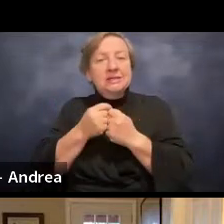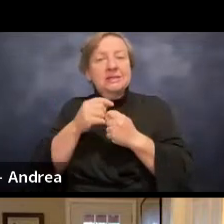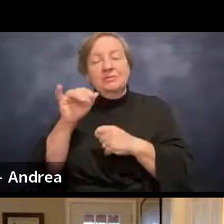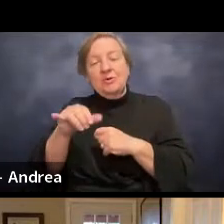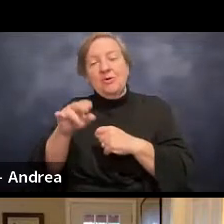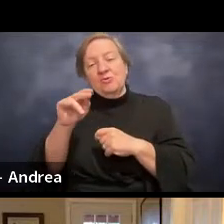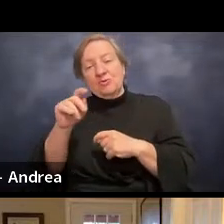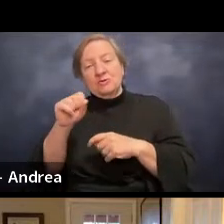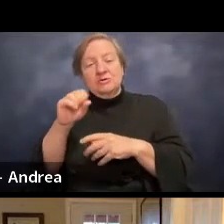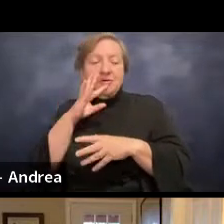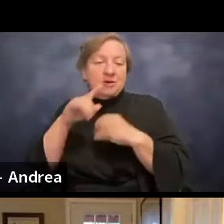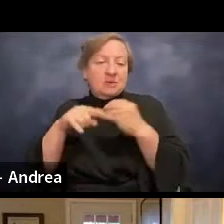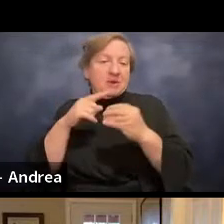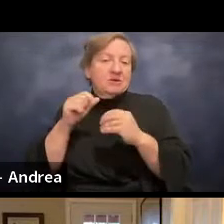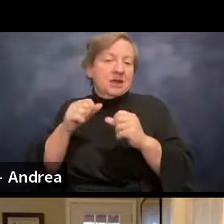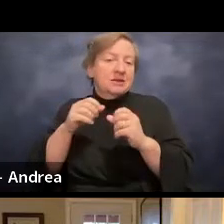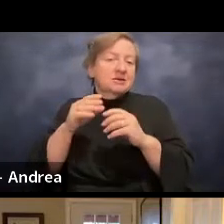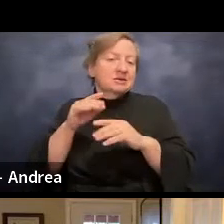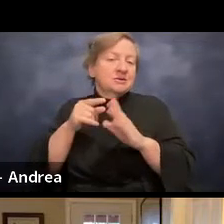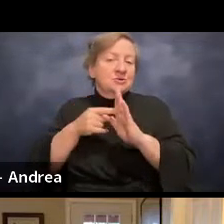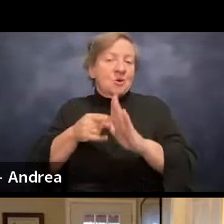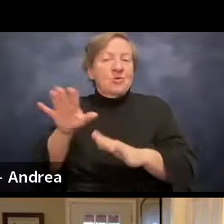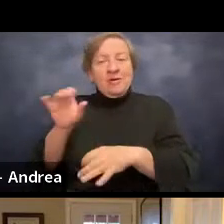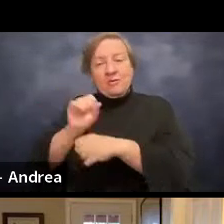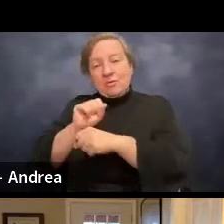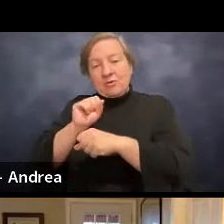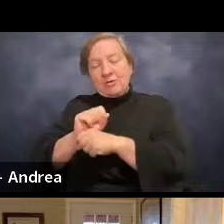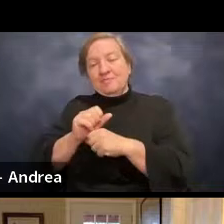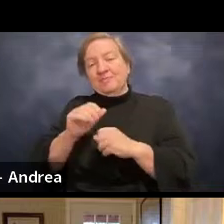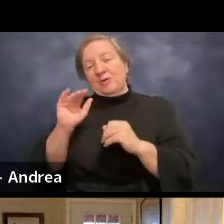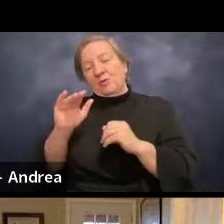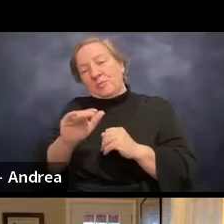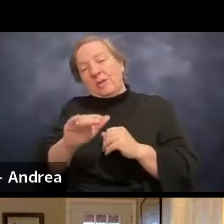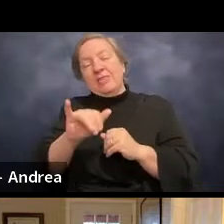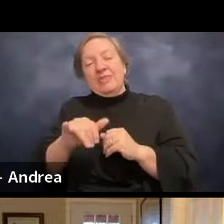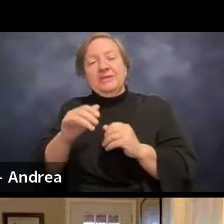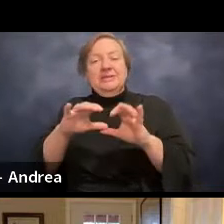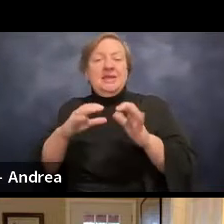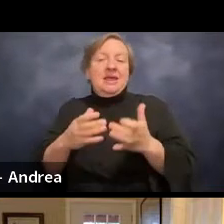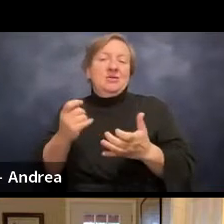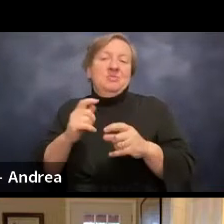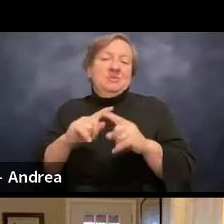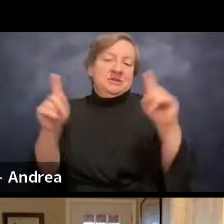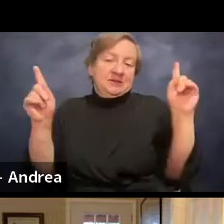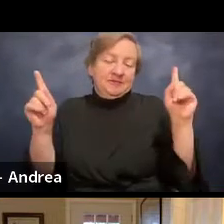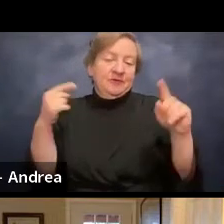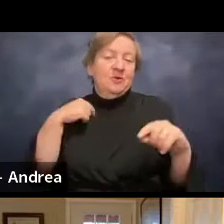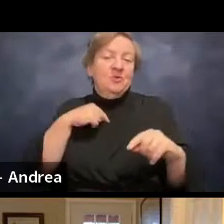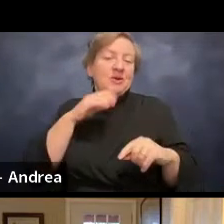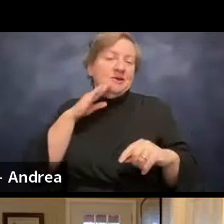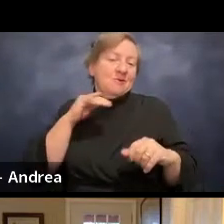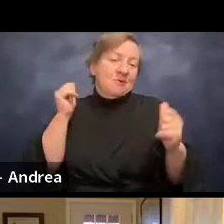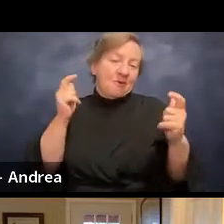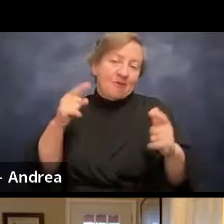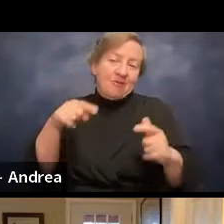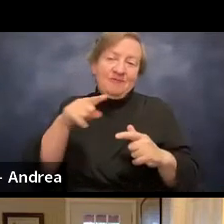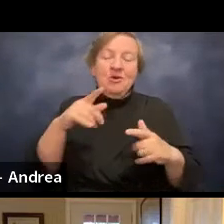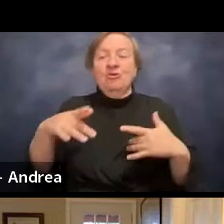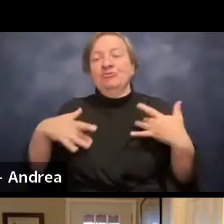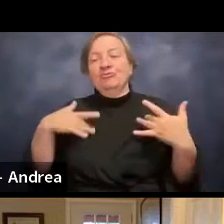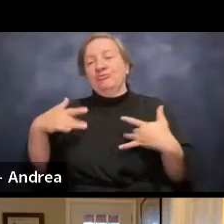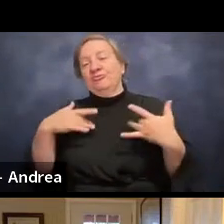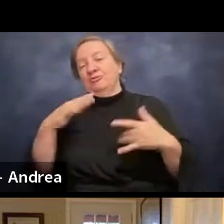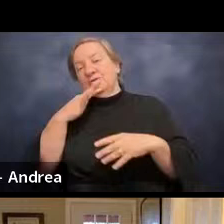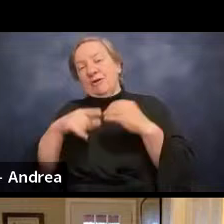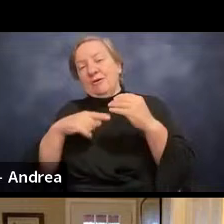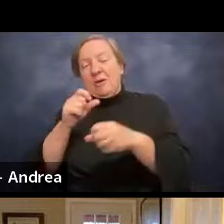that it can inform their work. So just wanted to give a reminder that this category is a bit different, but we know that all of you have been very excited to talk about